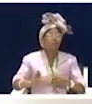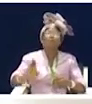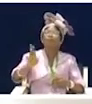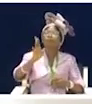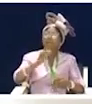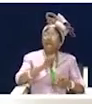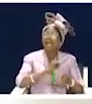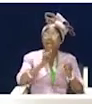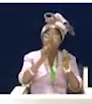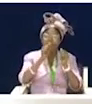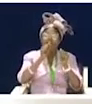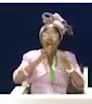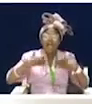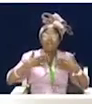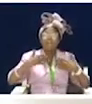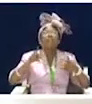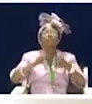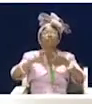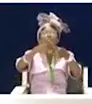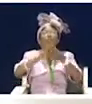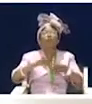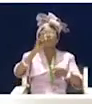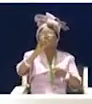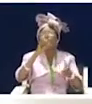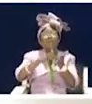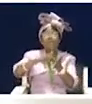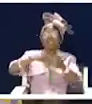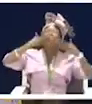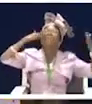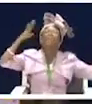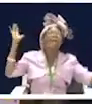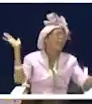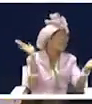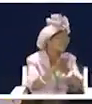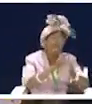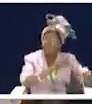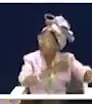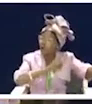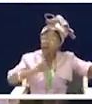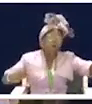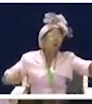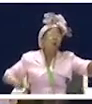And I'm happy to join you again. Praise the Lord.